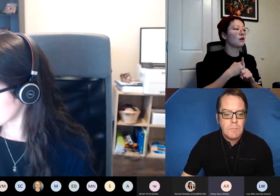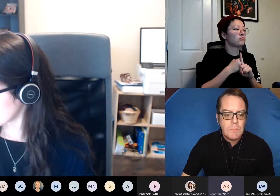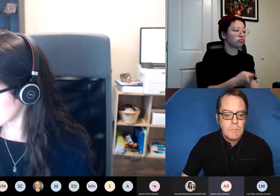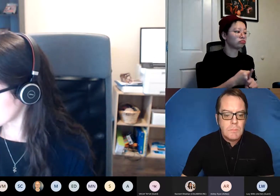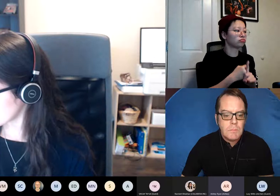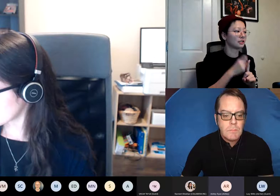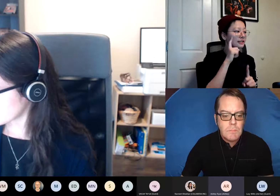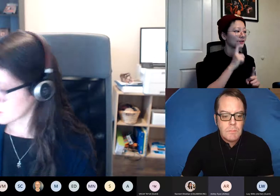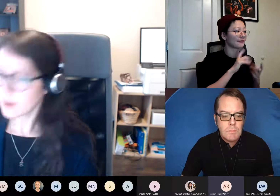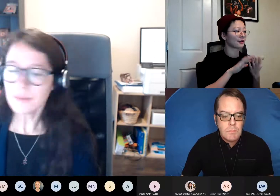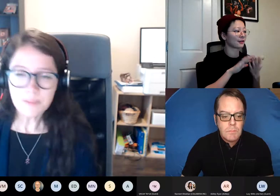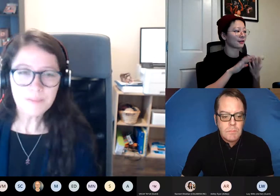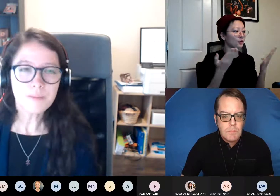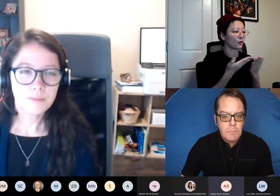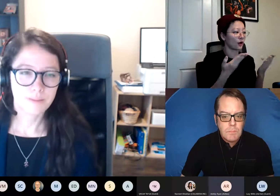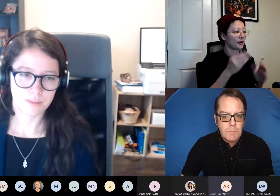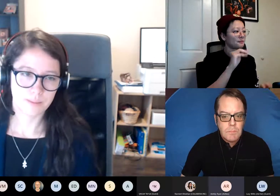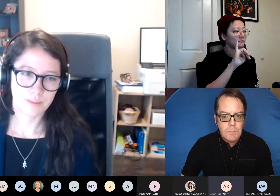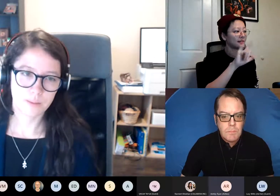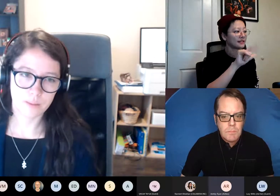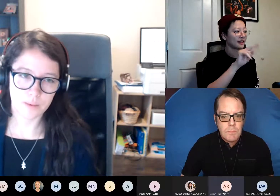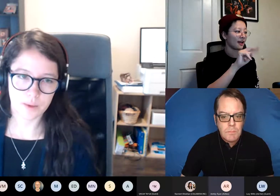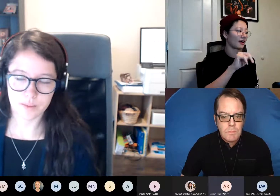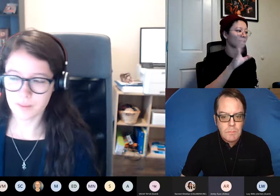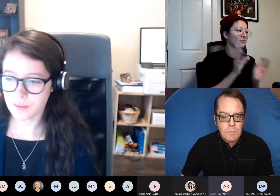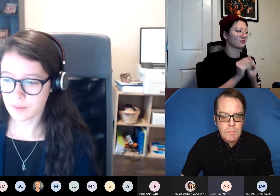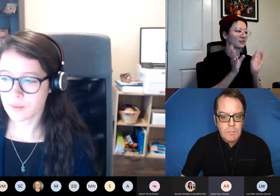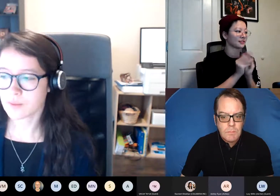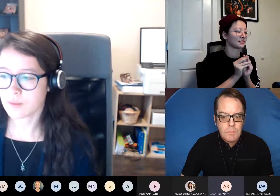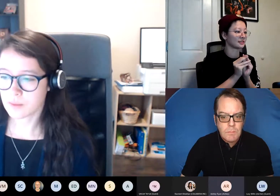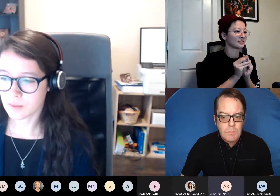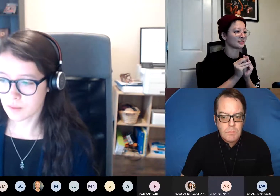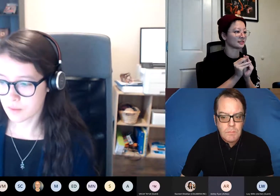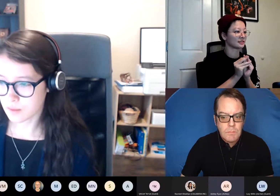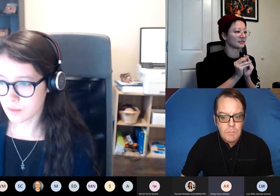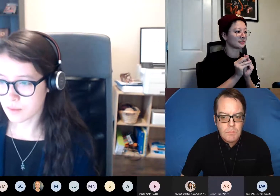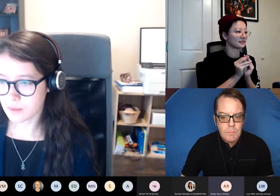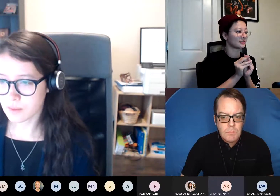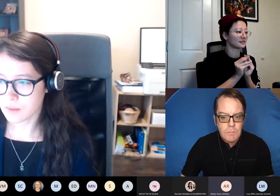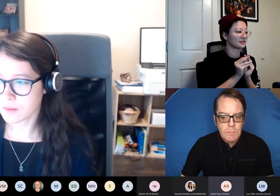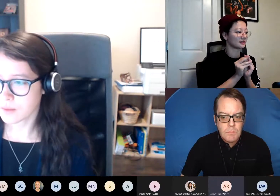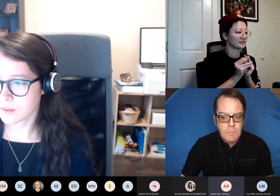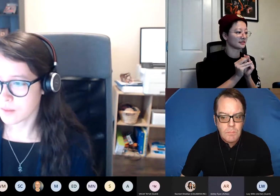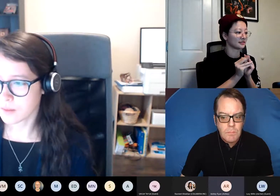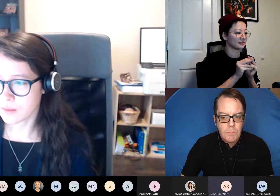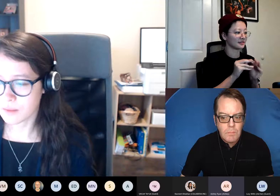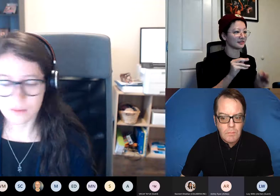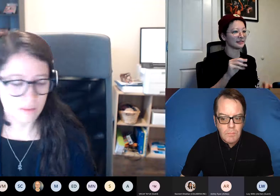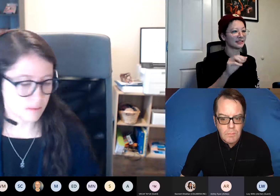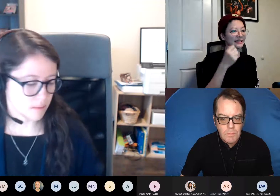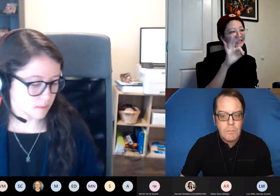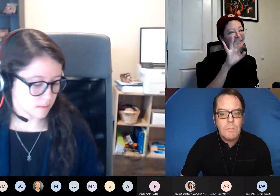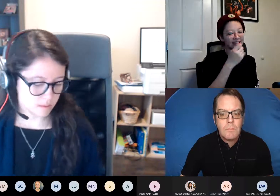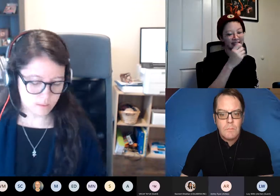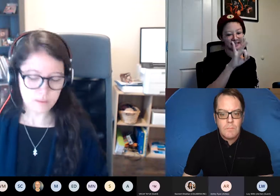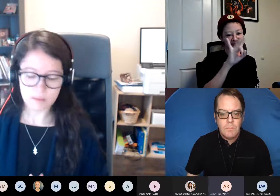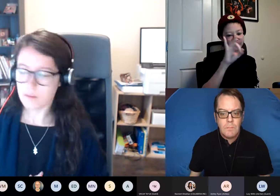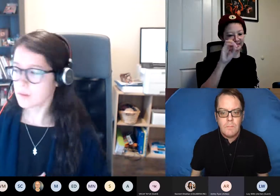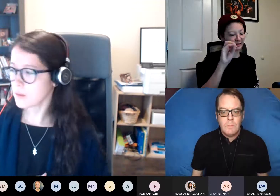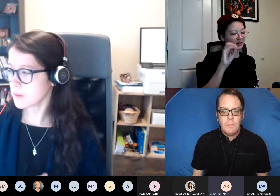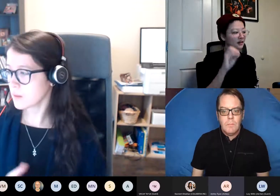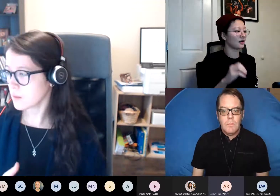be similar. One thing that really impacted the deaf community was the Milan Conference